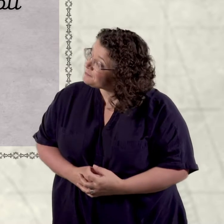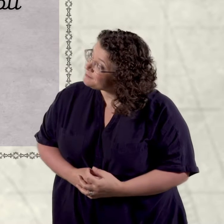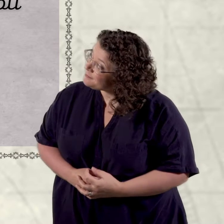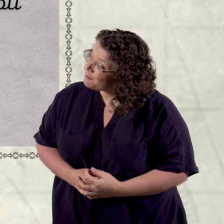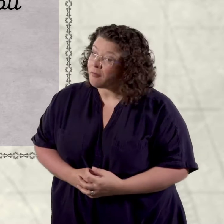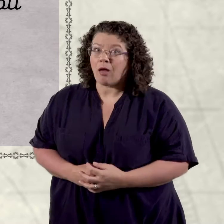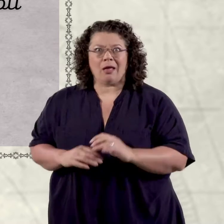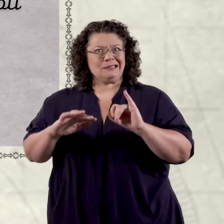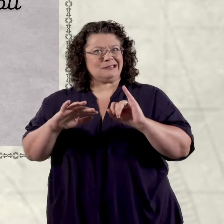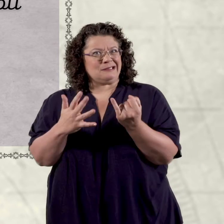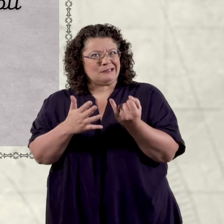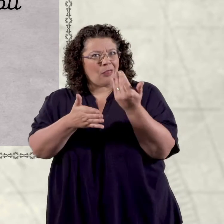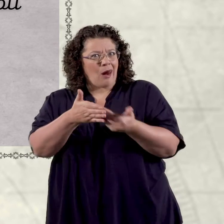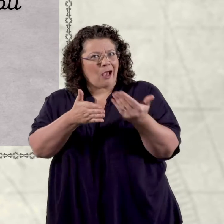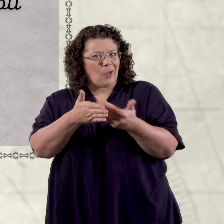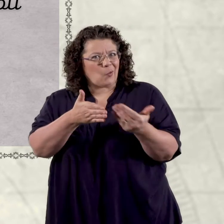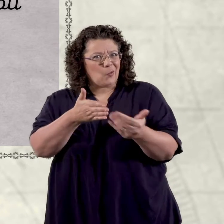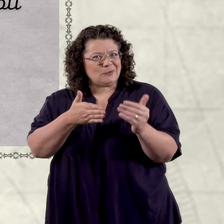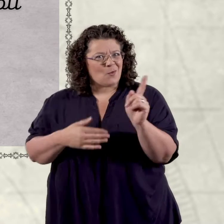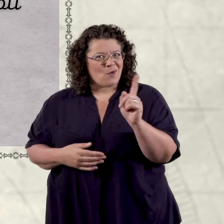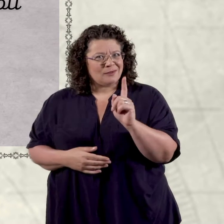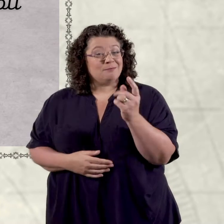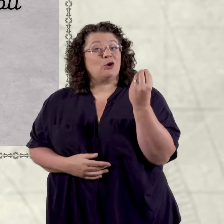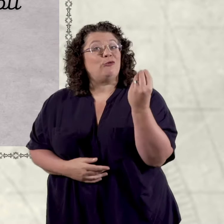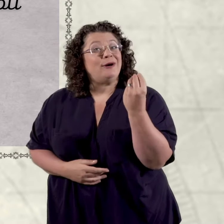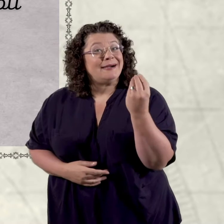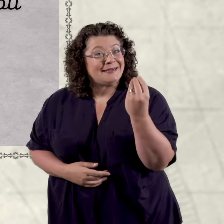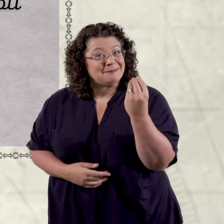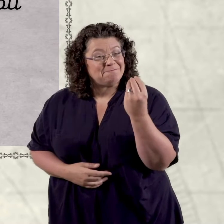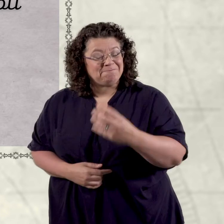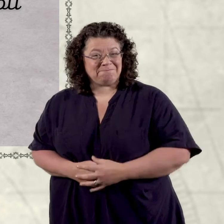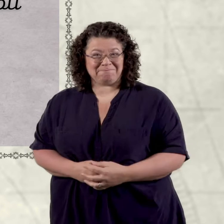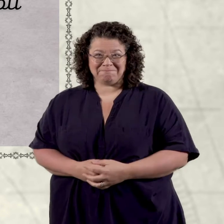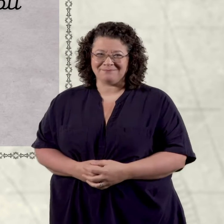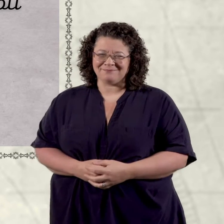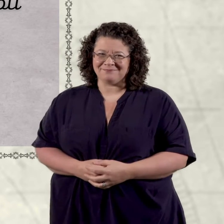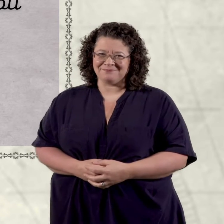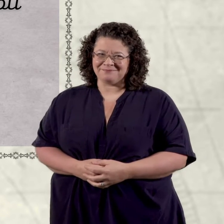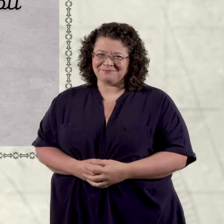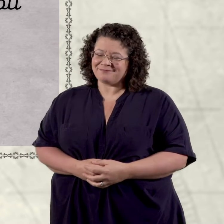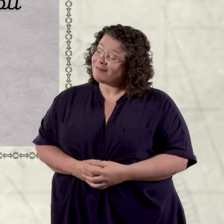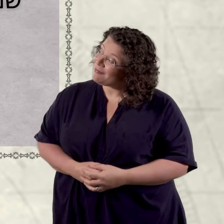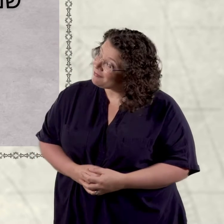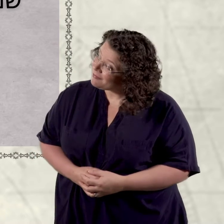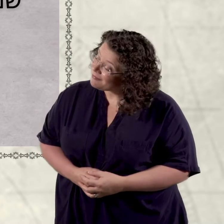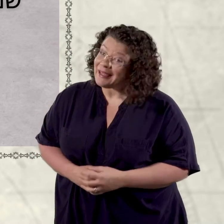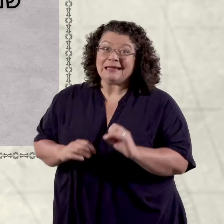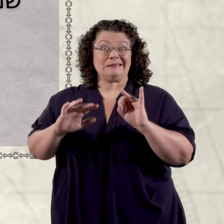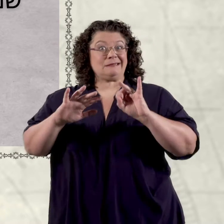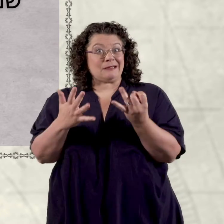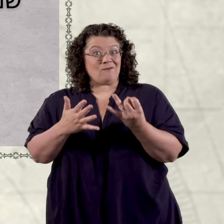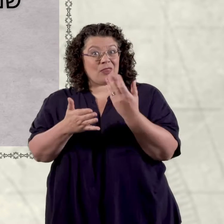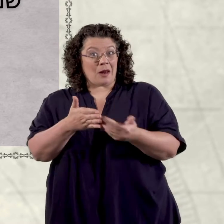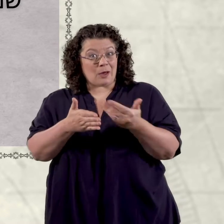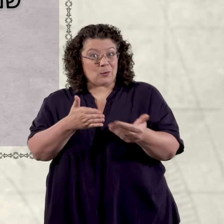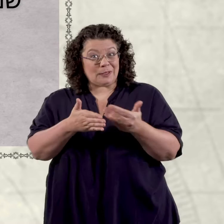onimai moi einai, William Morgan. Greek. And finally,